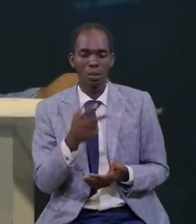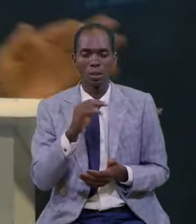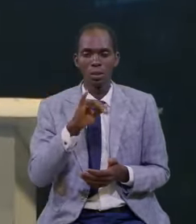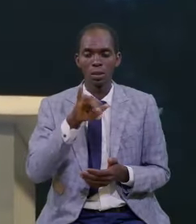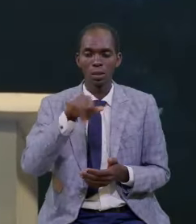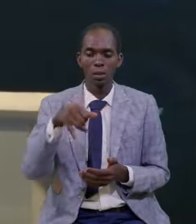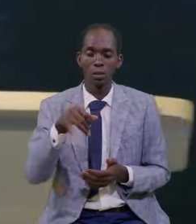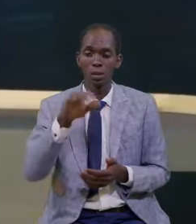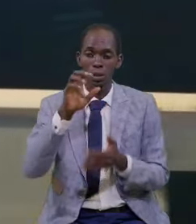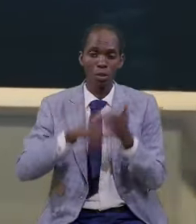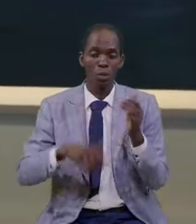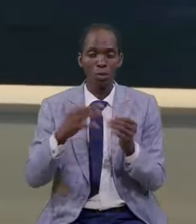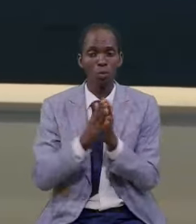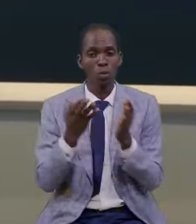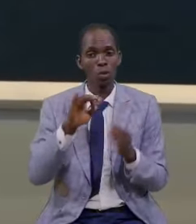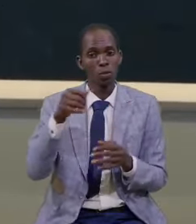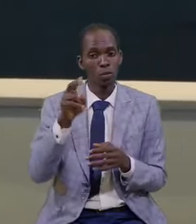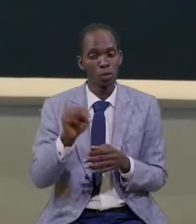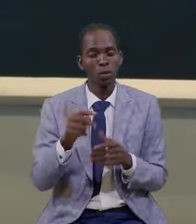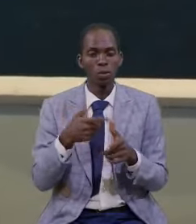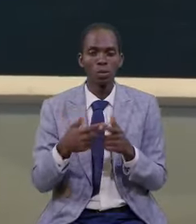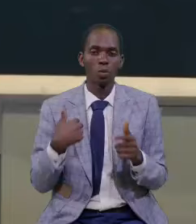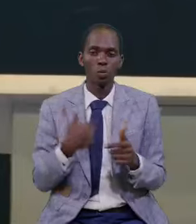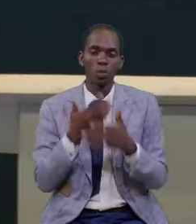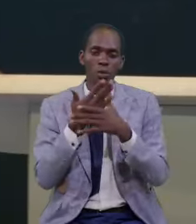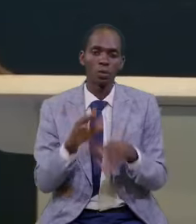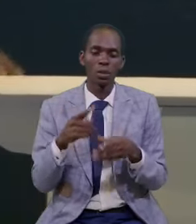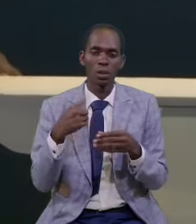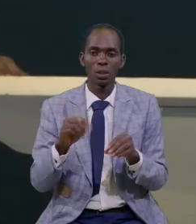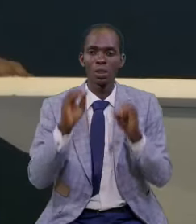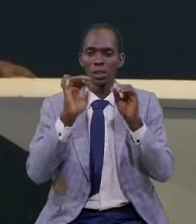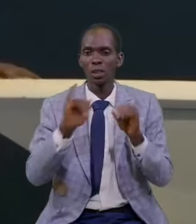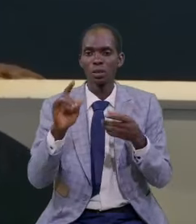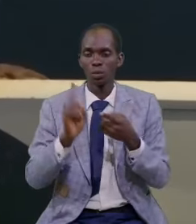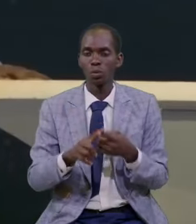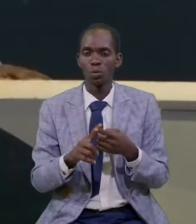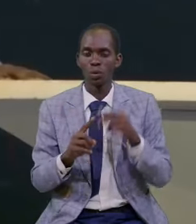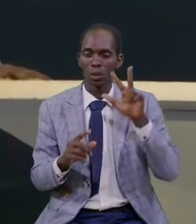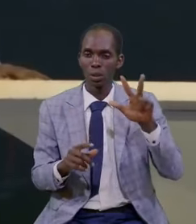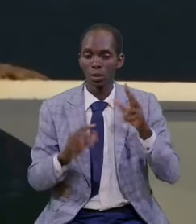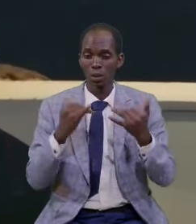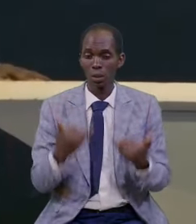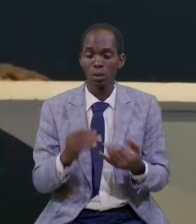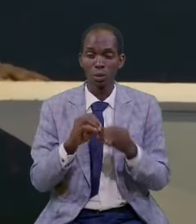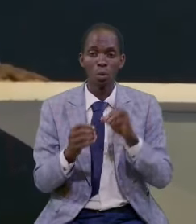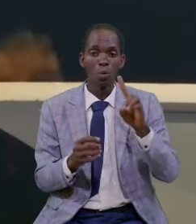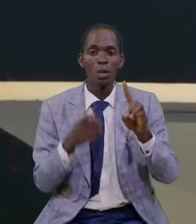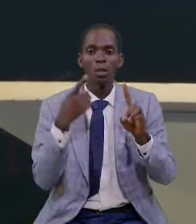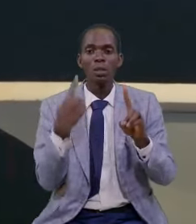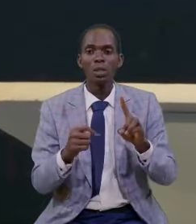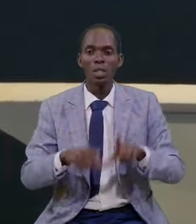the message to three parts. Number one is the living fountain of the Spirit for the